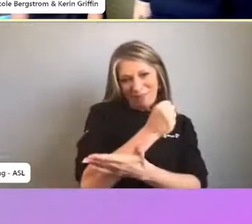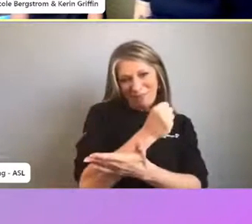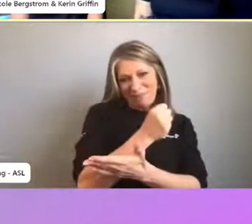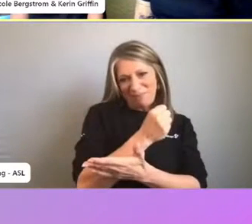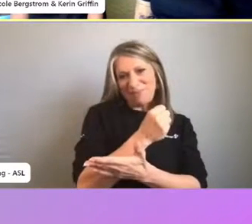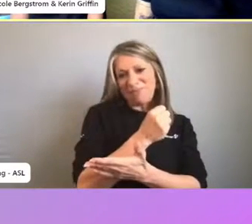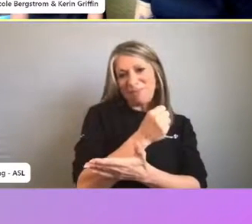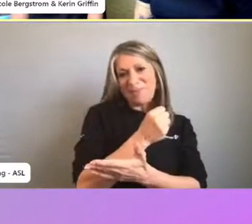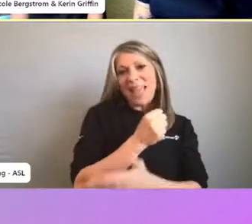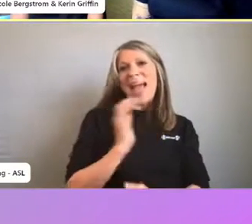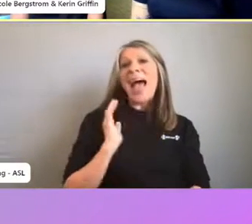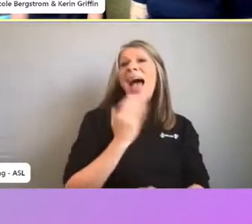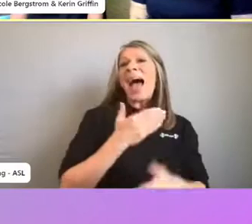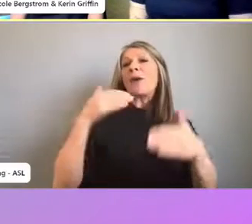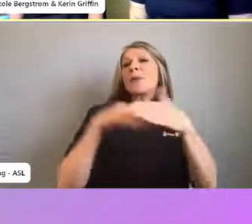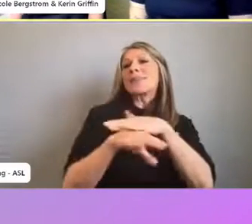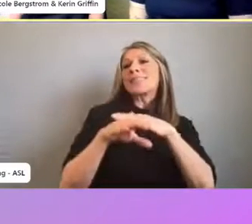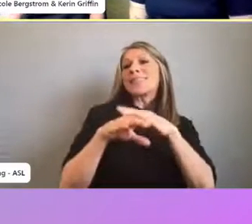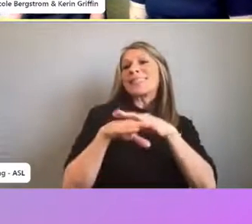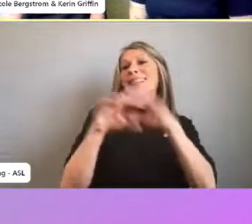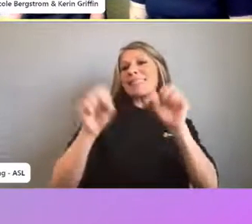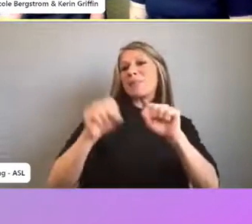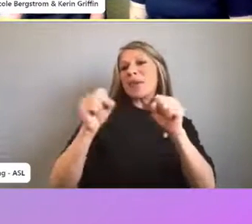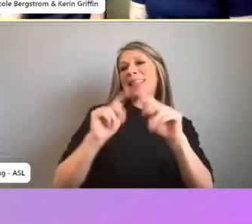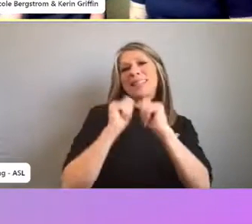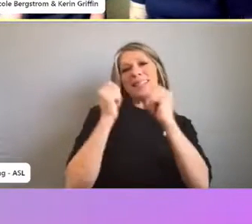honestly, our accessibility team won too.